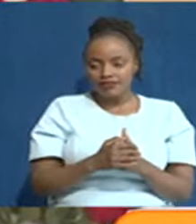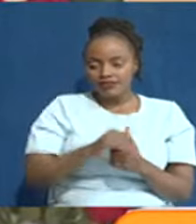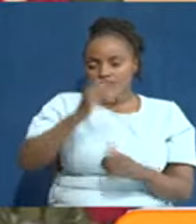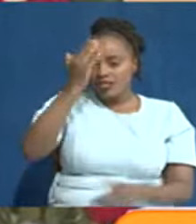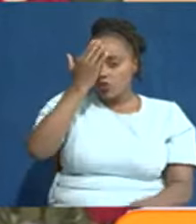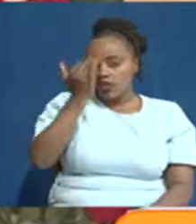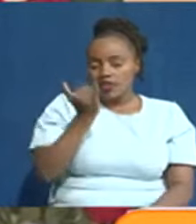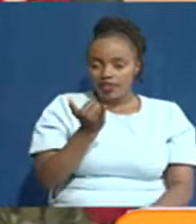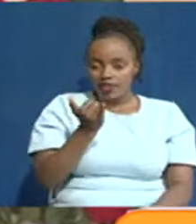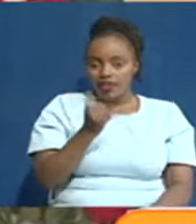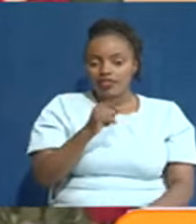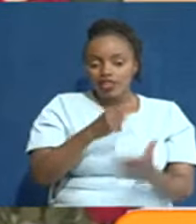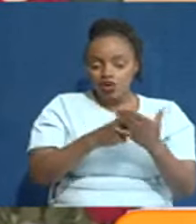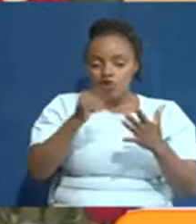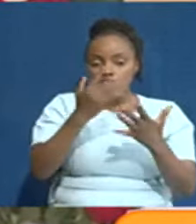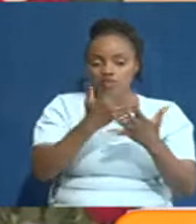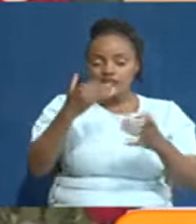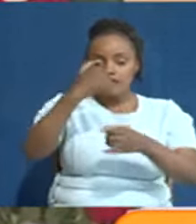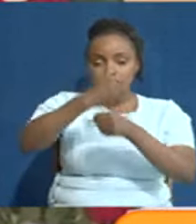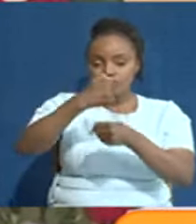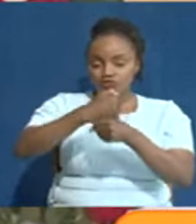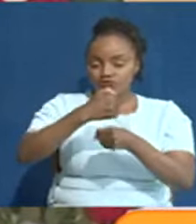because it's the right thing to do.